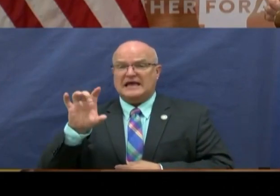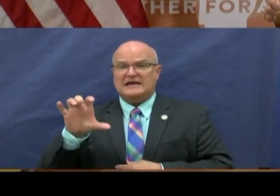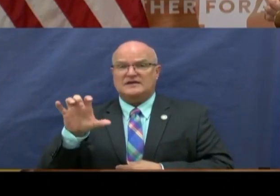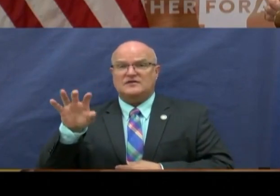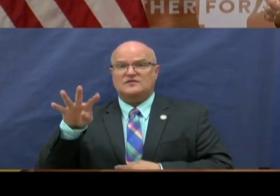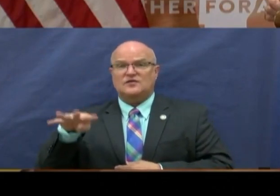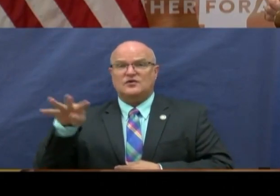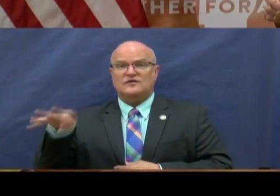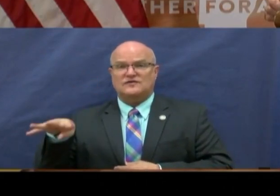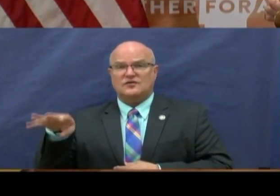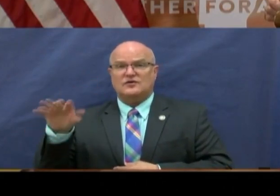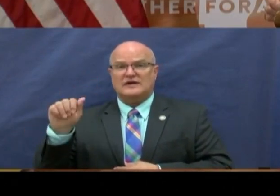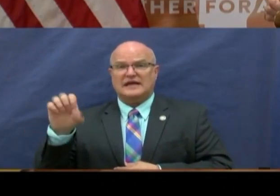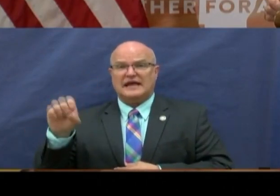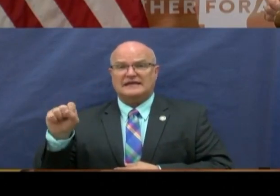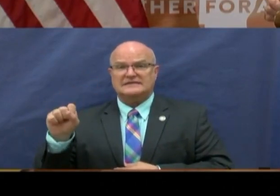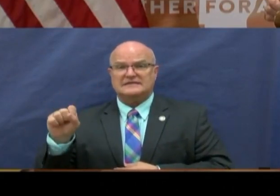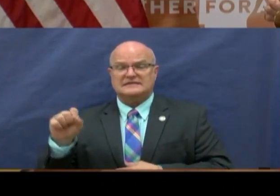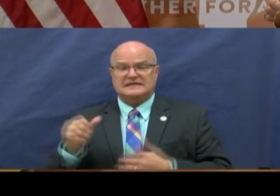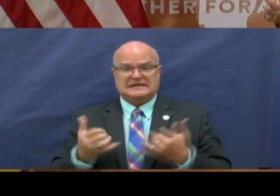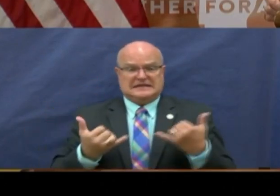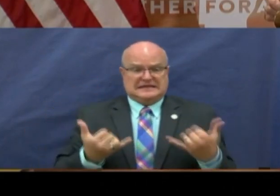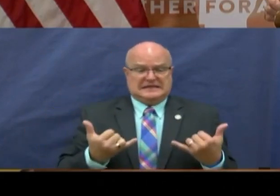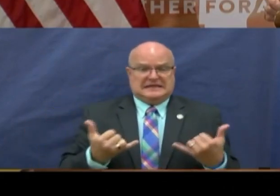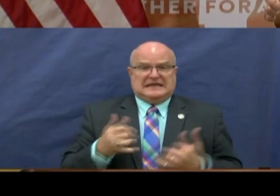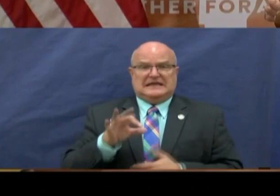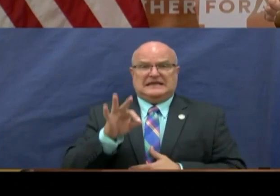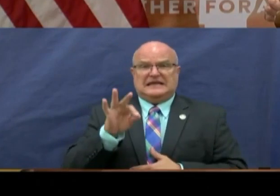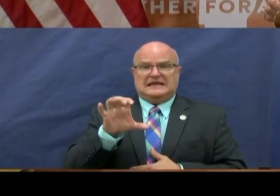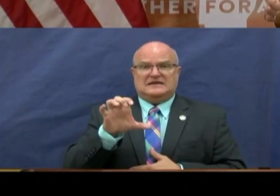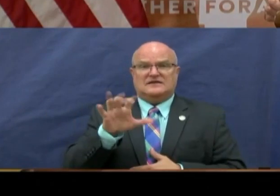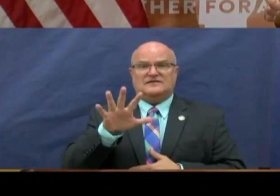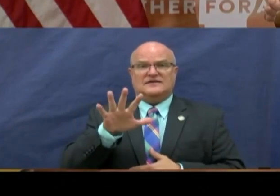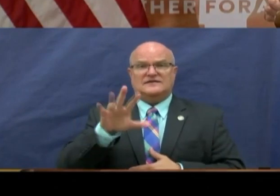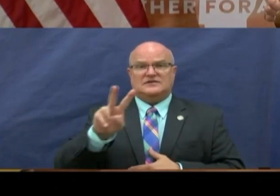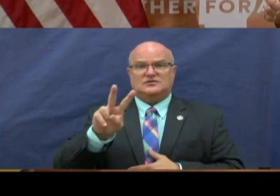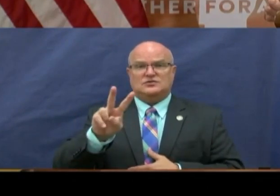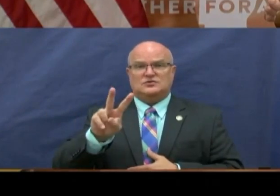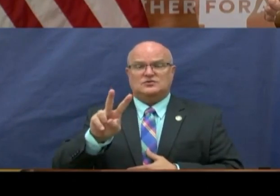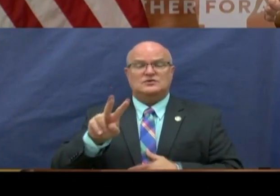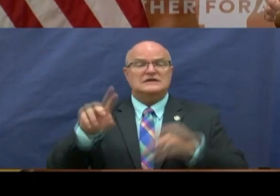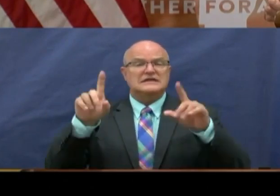844 cases to 952 today. And in